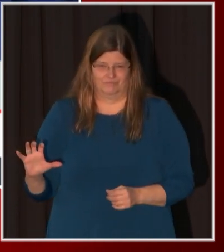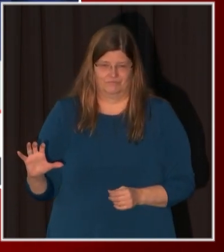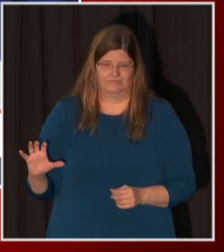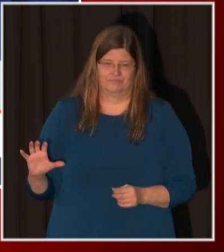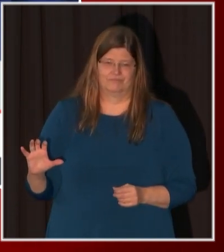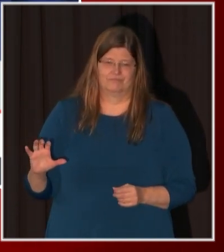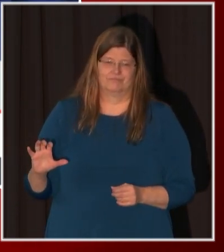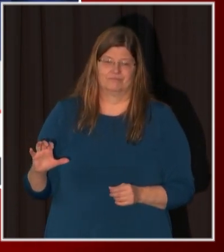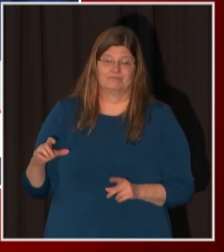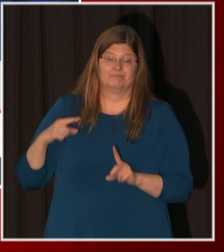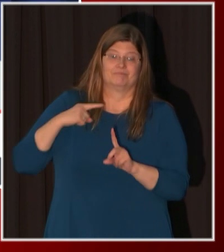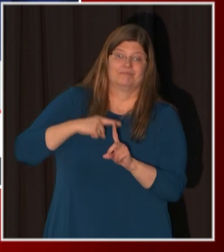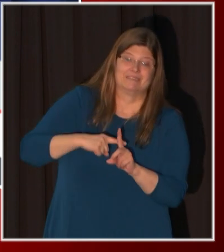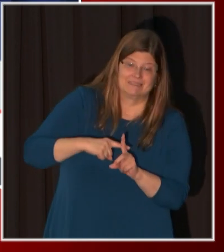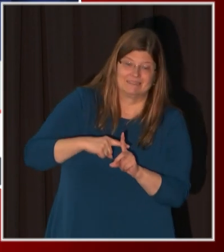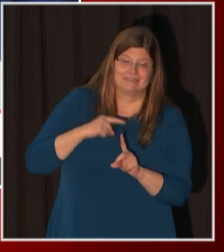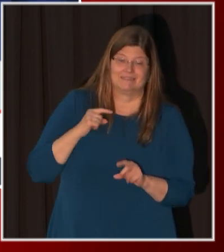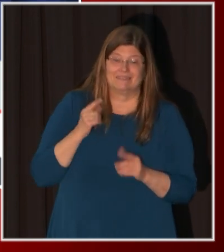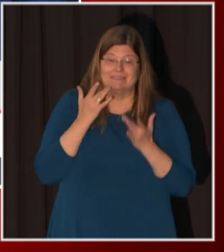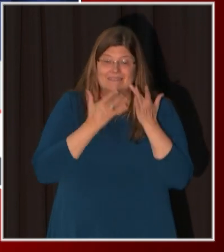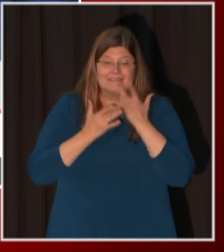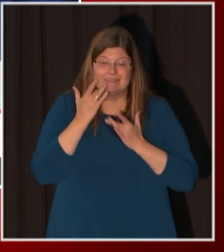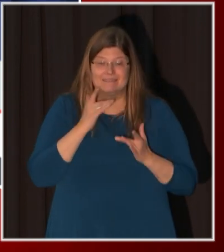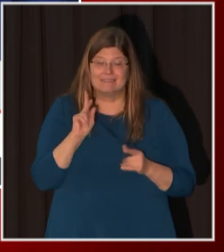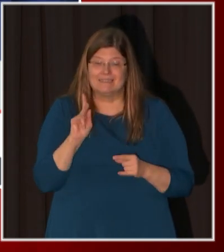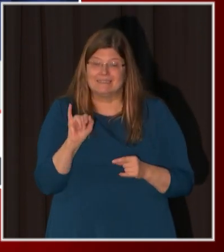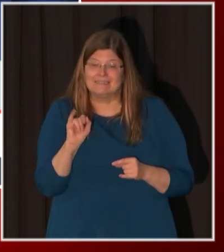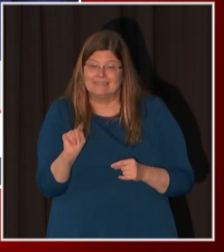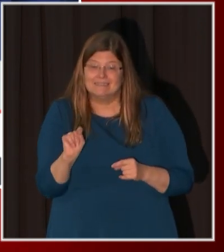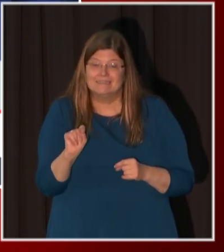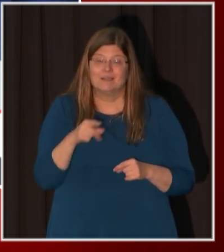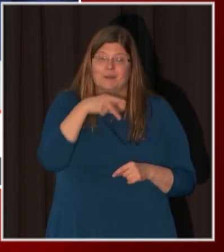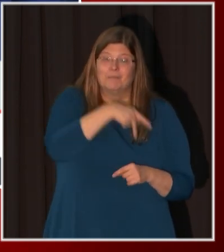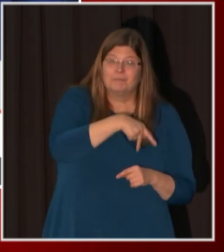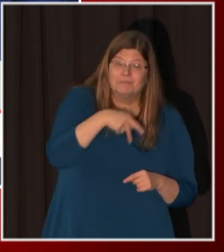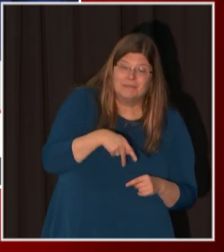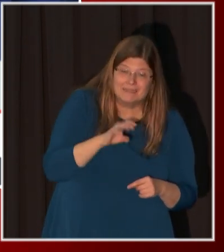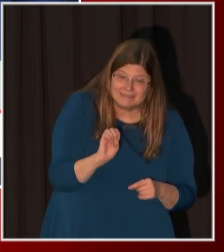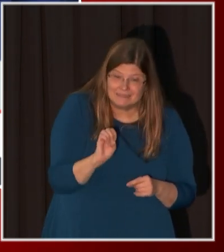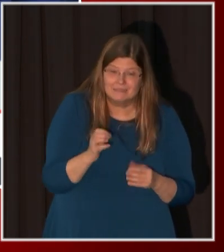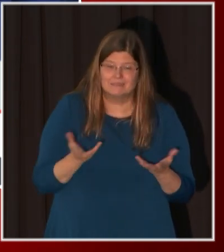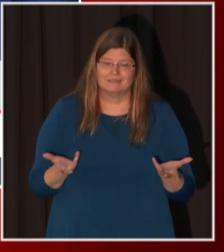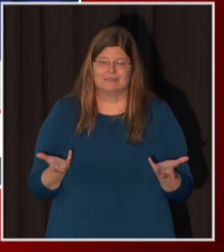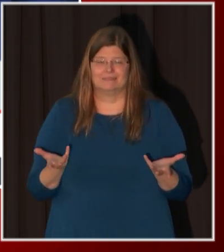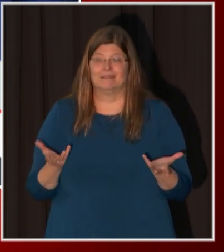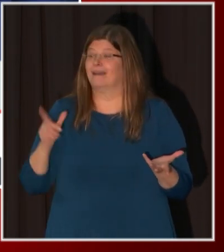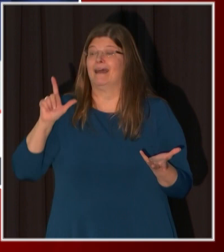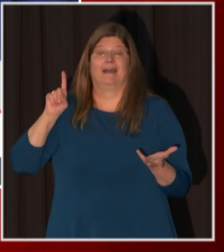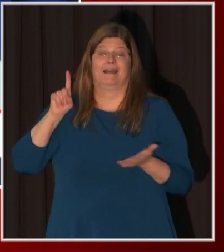of sampling kits and PPE, that number potentially becomes even lower.